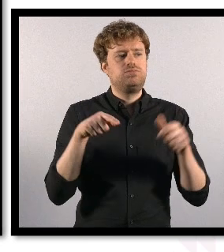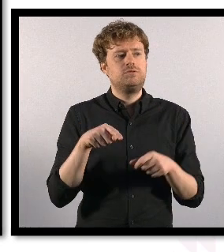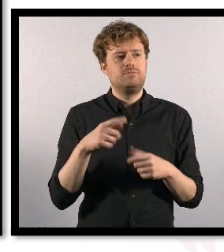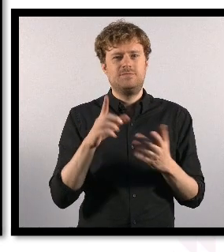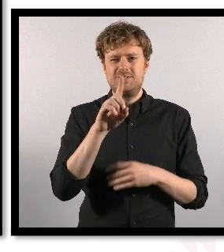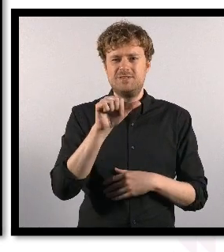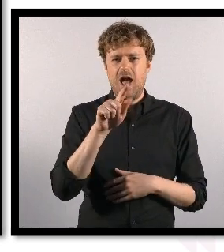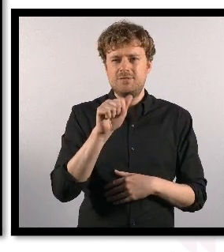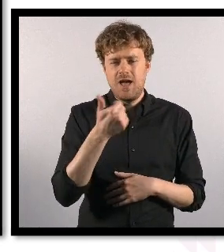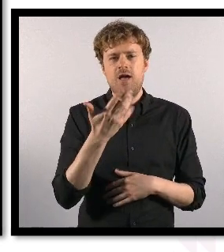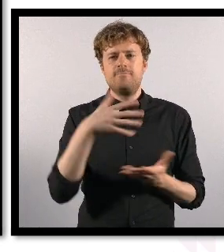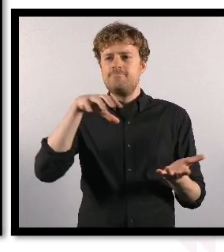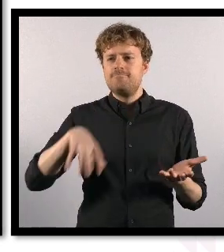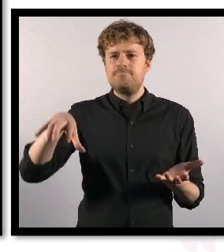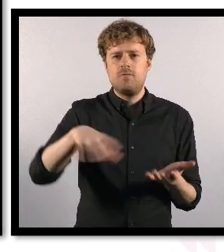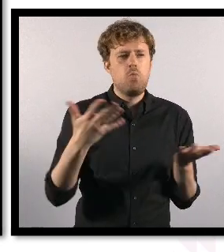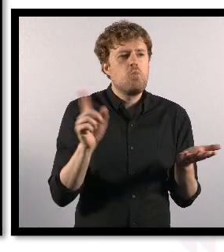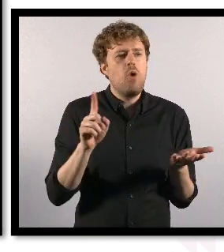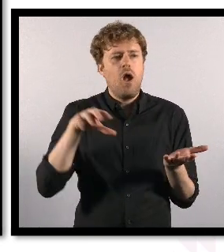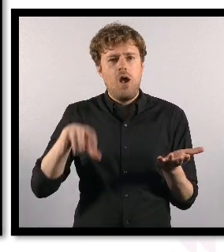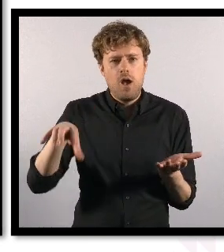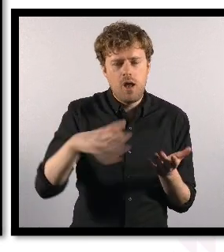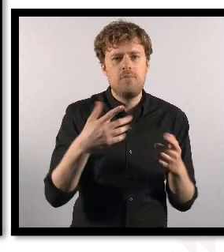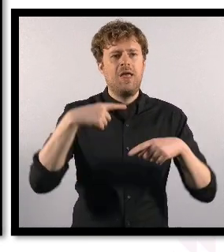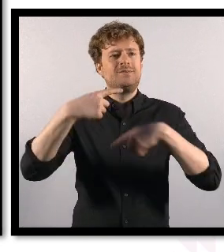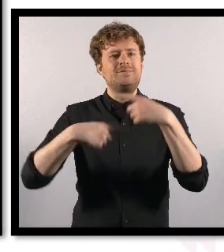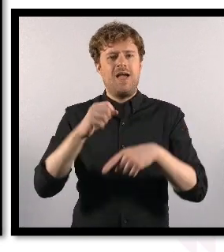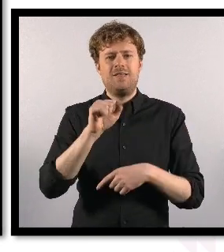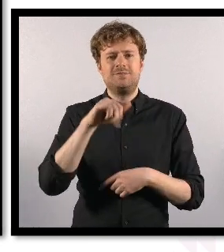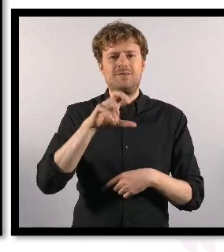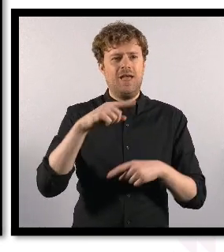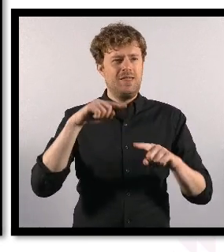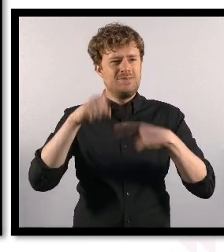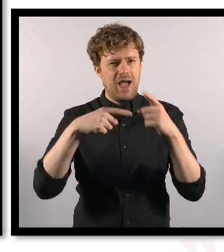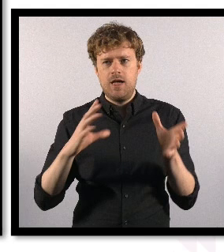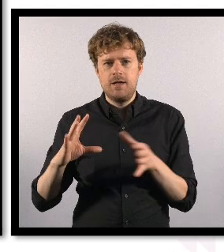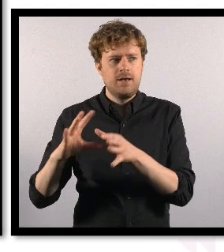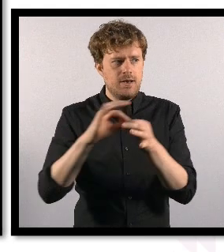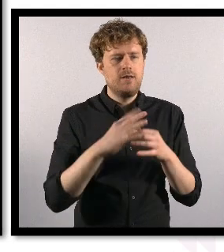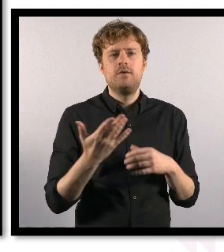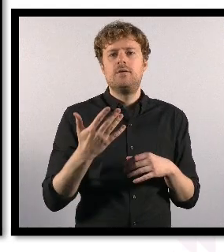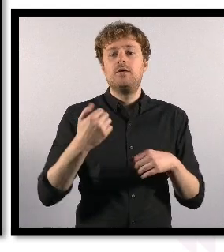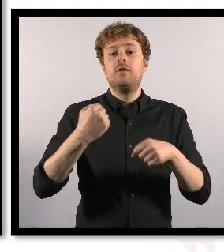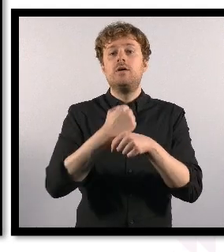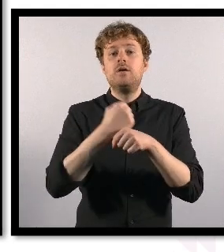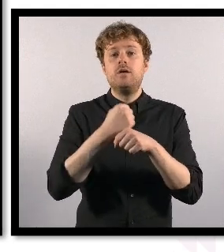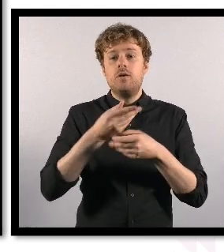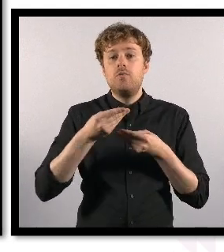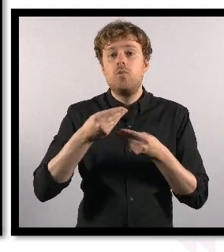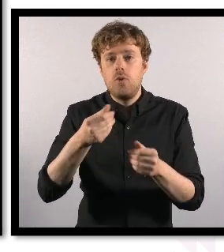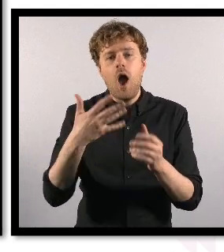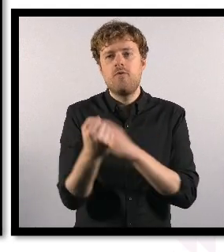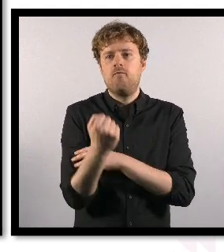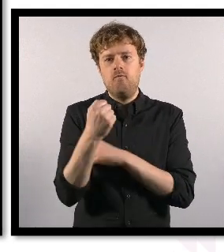So going forward, we need to start looking at how to make scheduling AI native in Kubernetes and how to handle state management better.